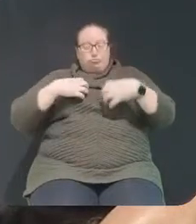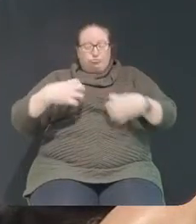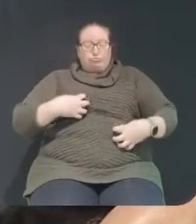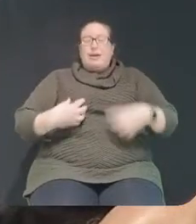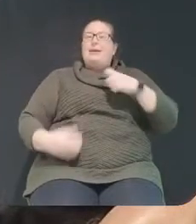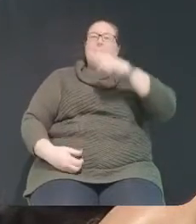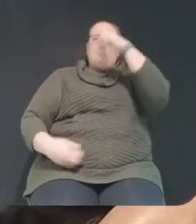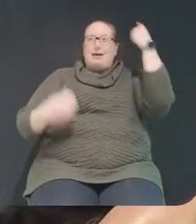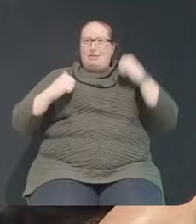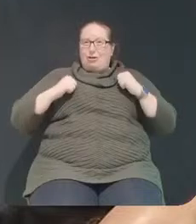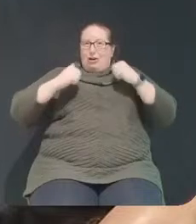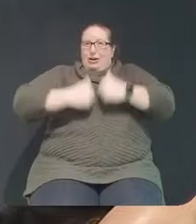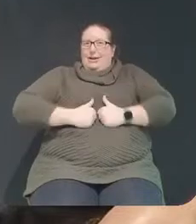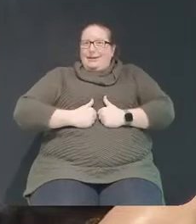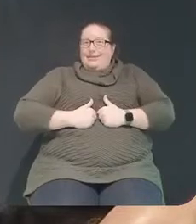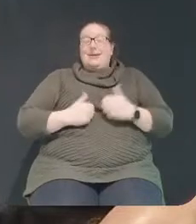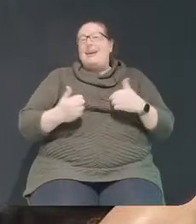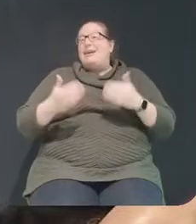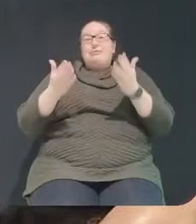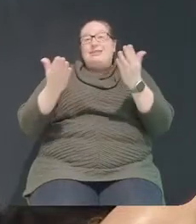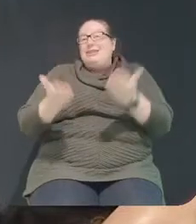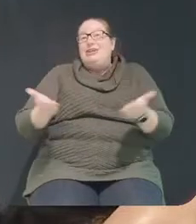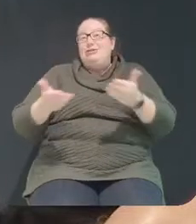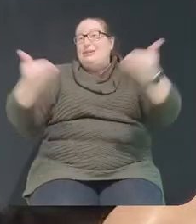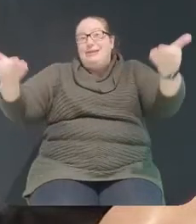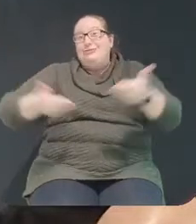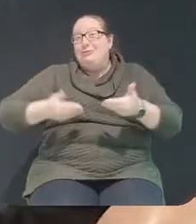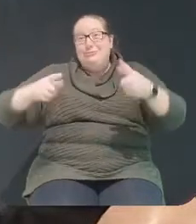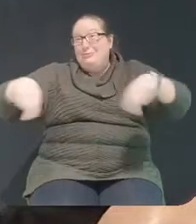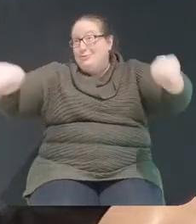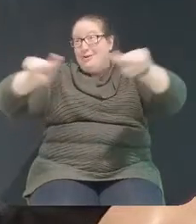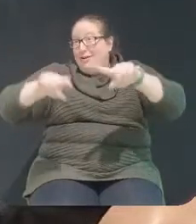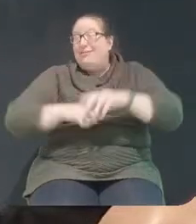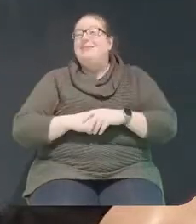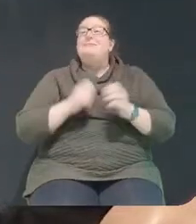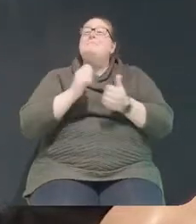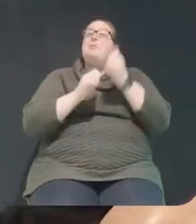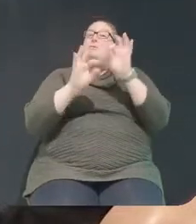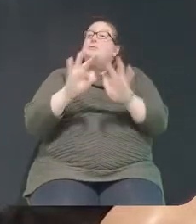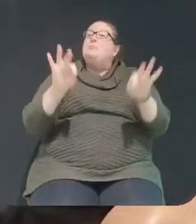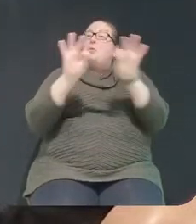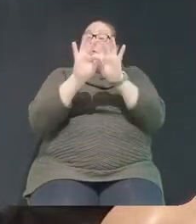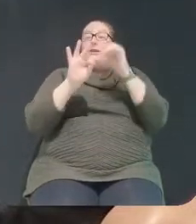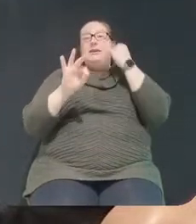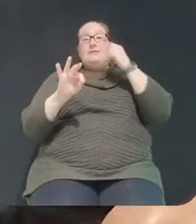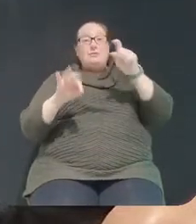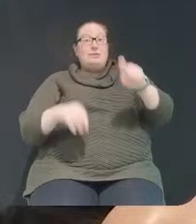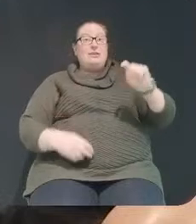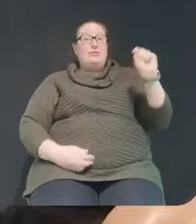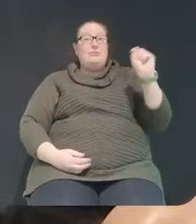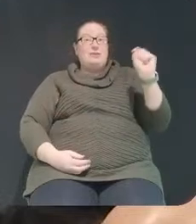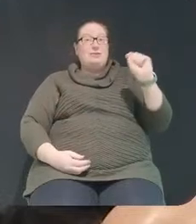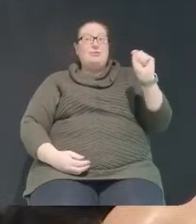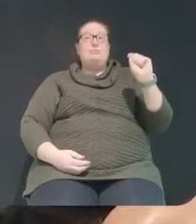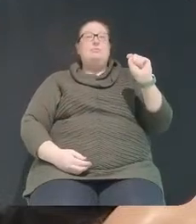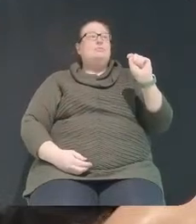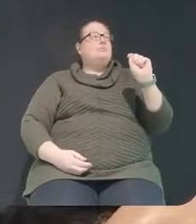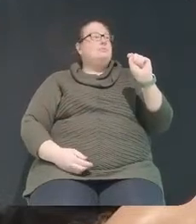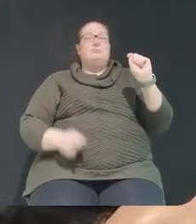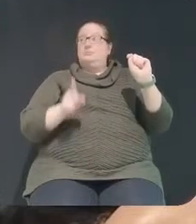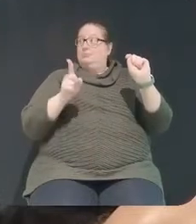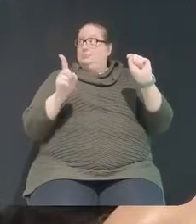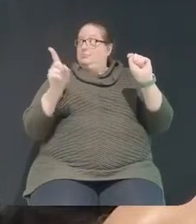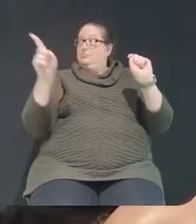And I'm just here to give the housekeeping notes, which are, most importantly, if you need the restroom, you go back into the